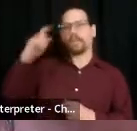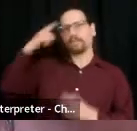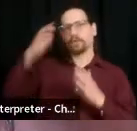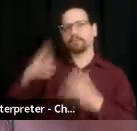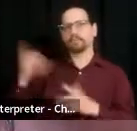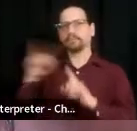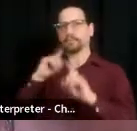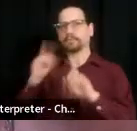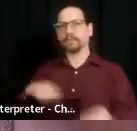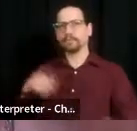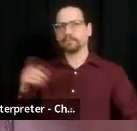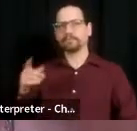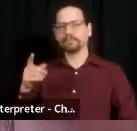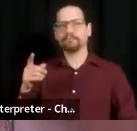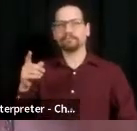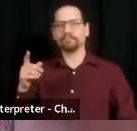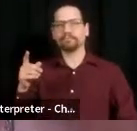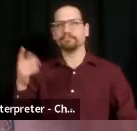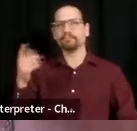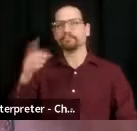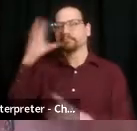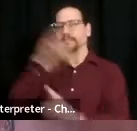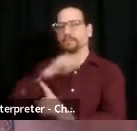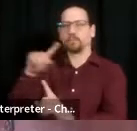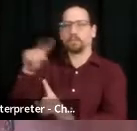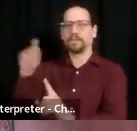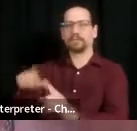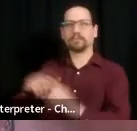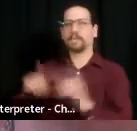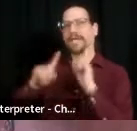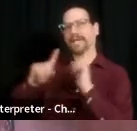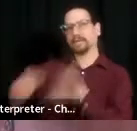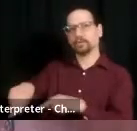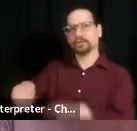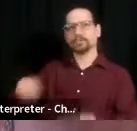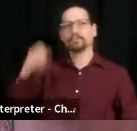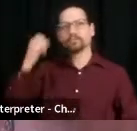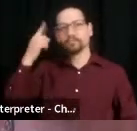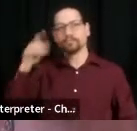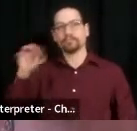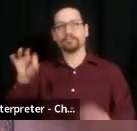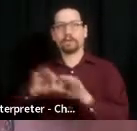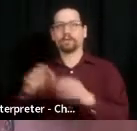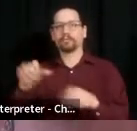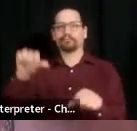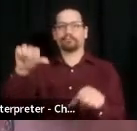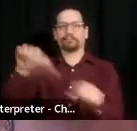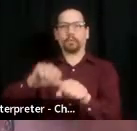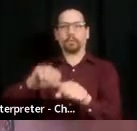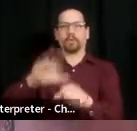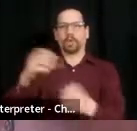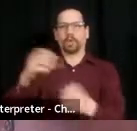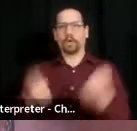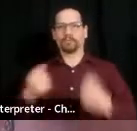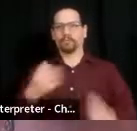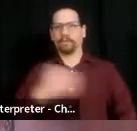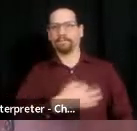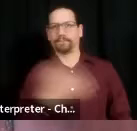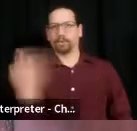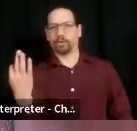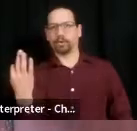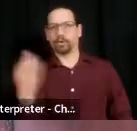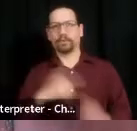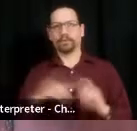about tomorrow, and people will be able to gas up on their cars. There's no need to have a full tank of gas, just enough in the case of an emergency right